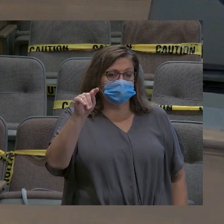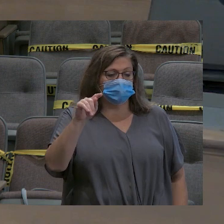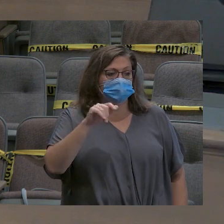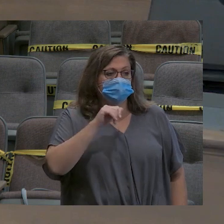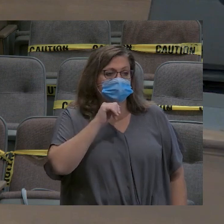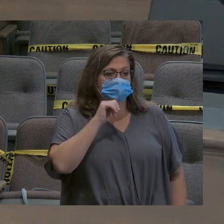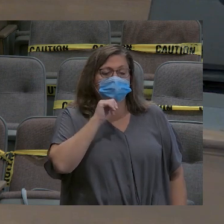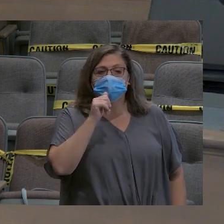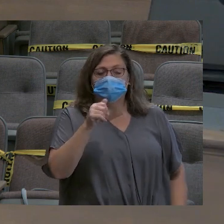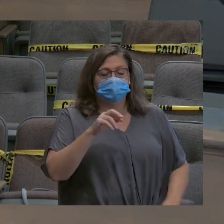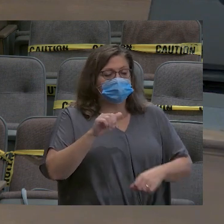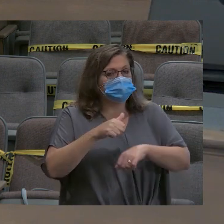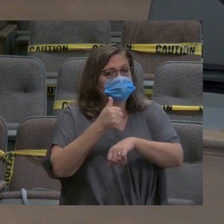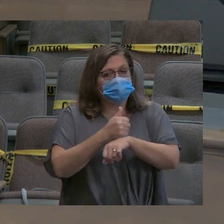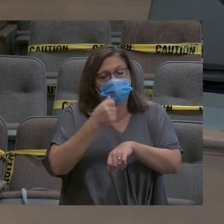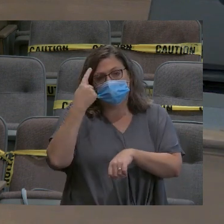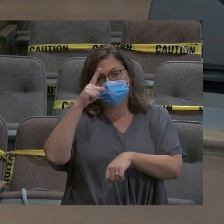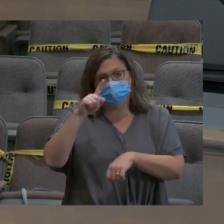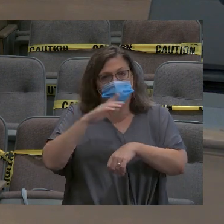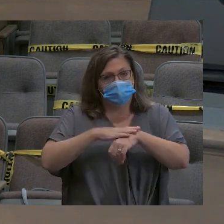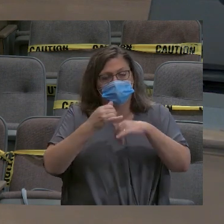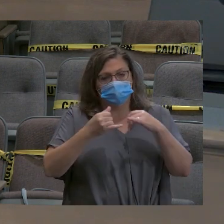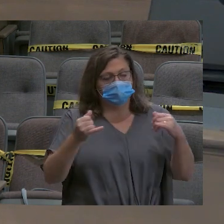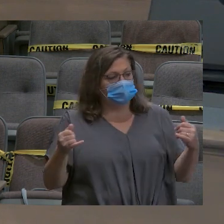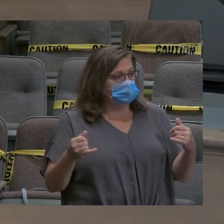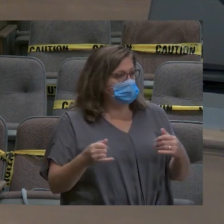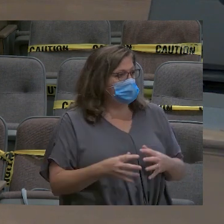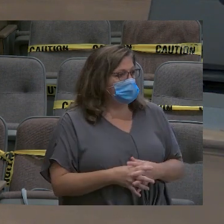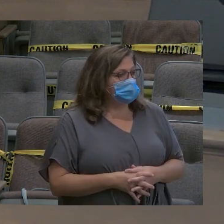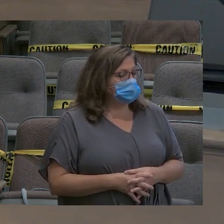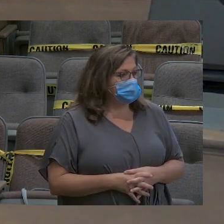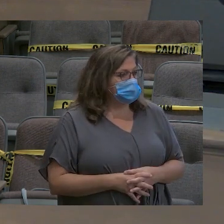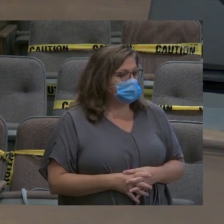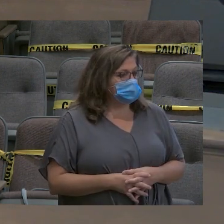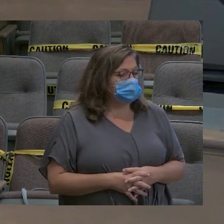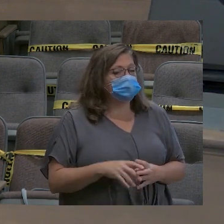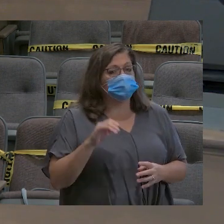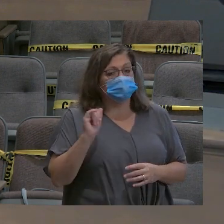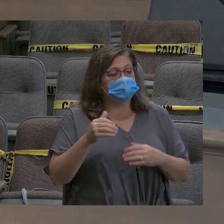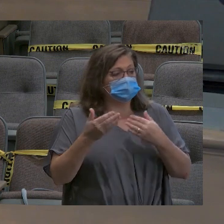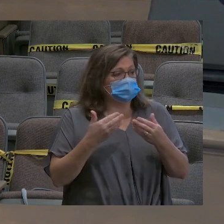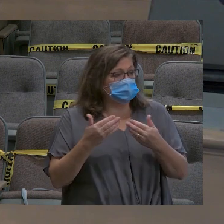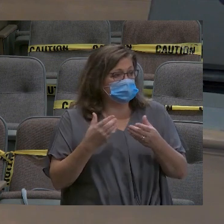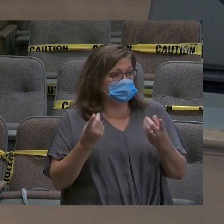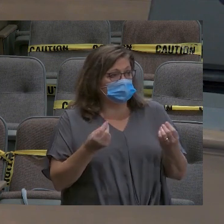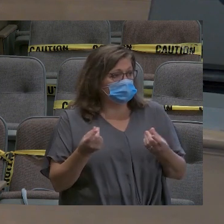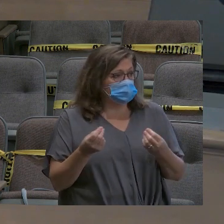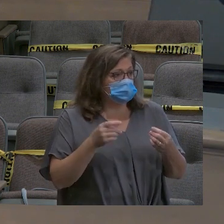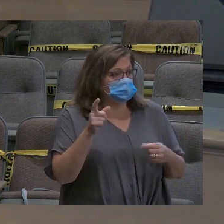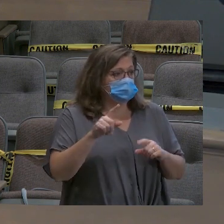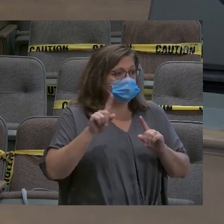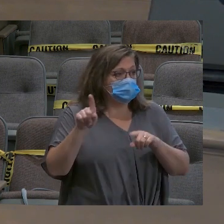those appointments online, but everyone else is. And it's easy to do. You can go to